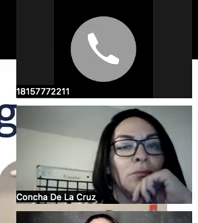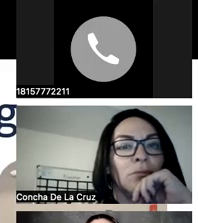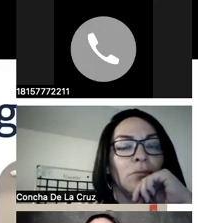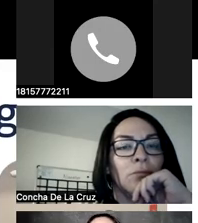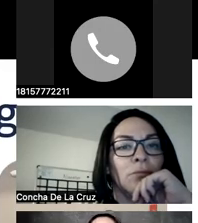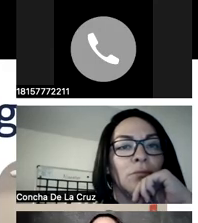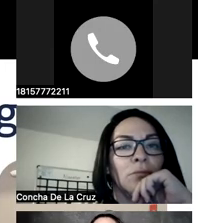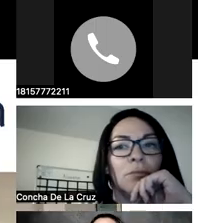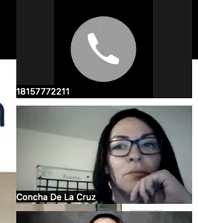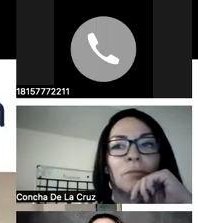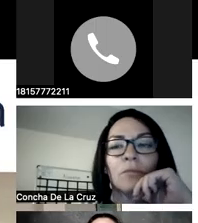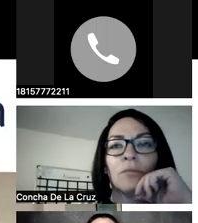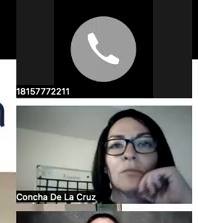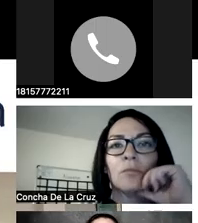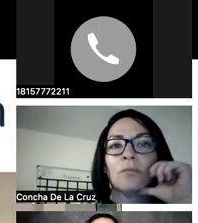Next slide, please.